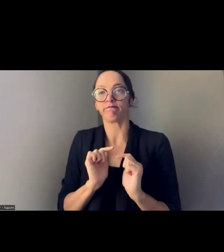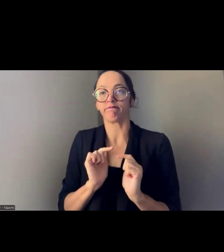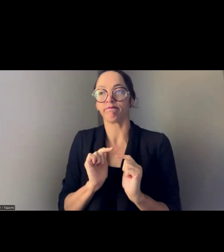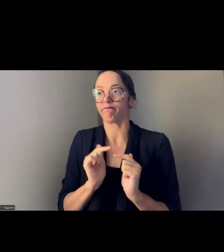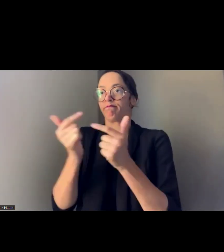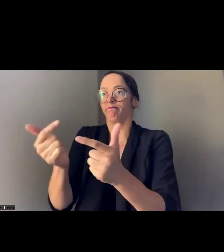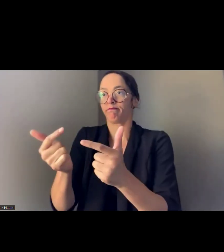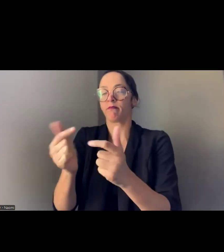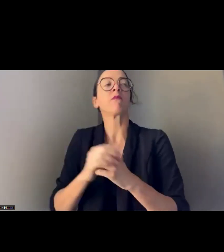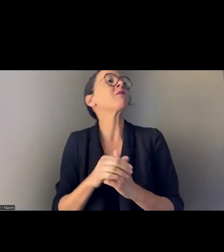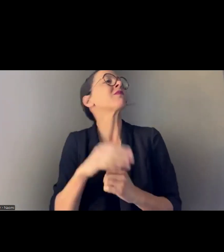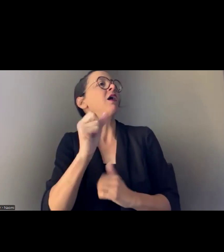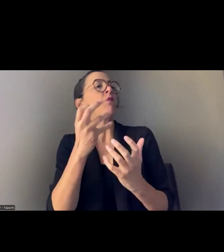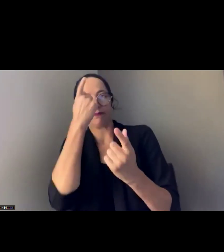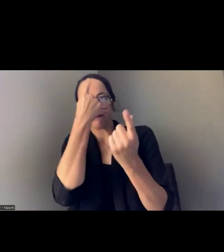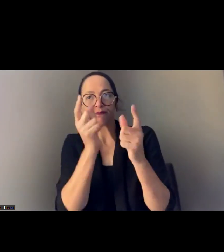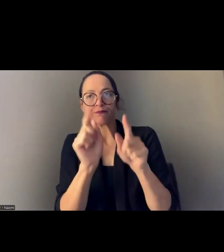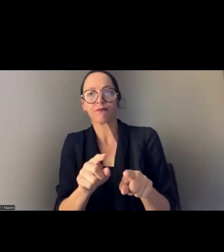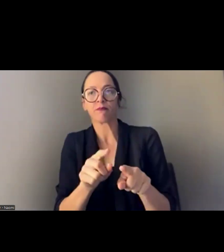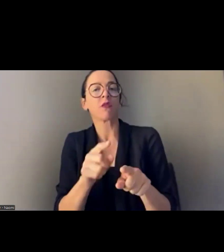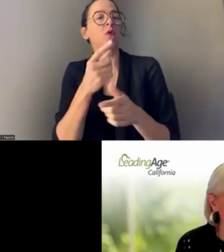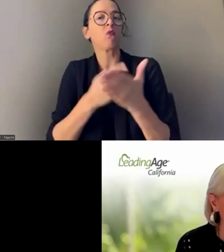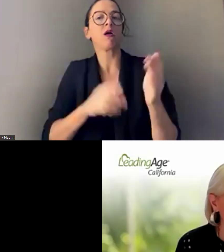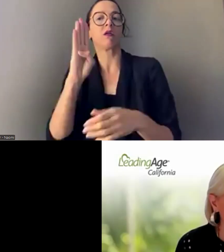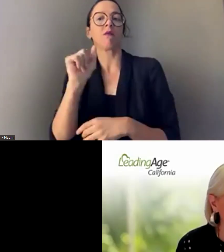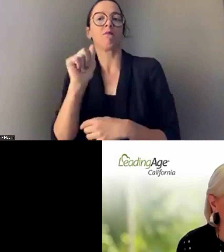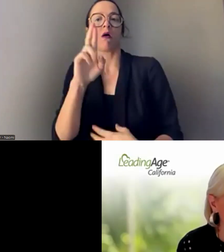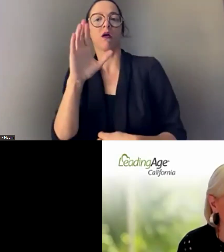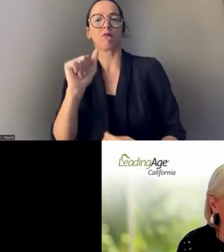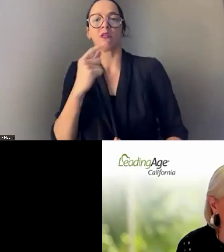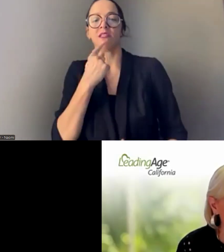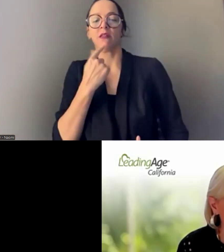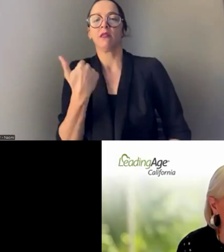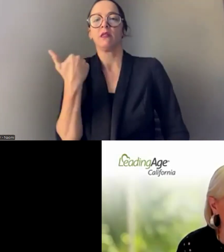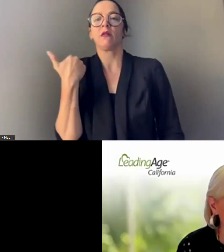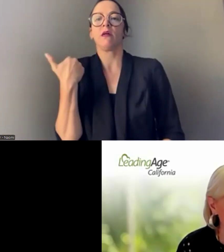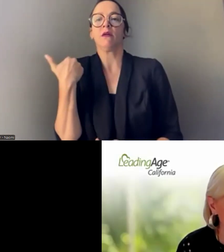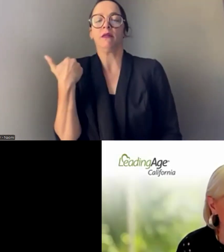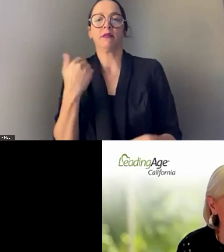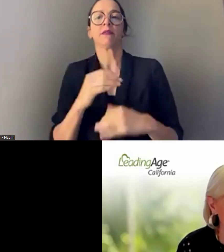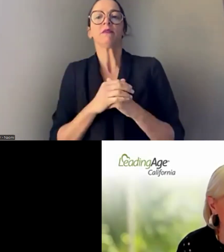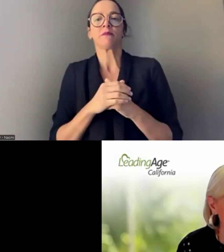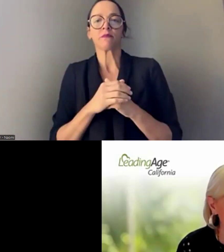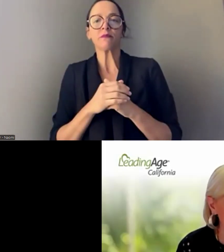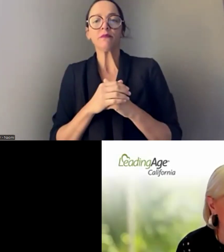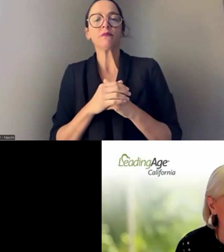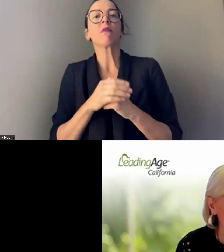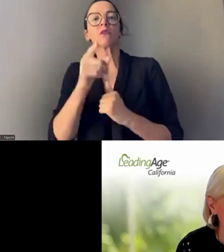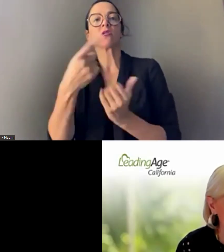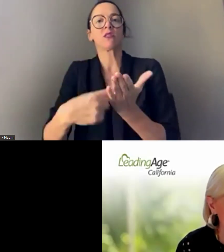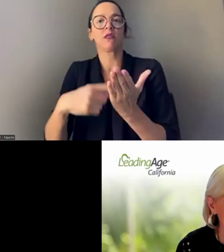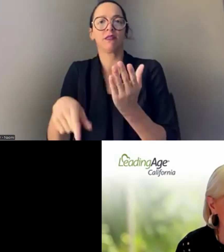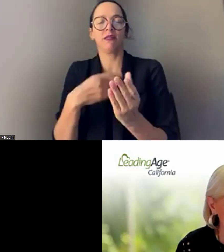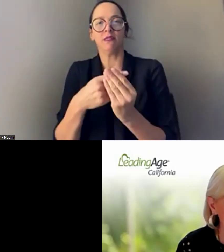concur with what Barbara said earlier. She did an excellent job of describing the situation of many providers.